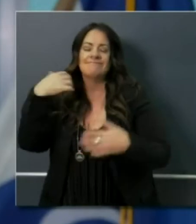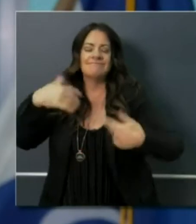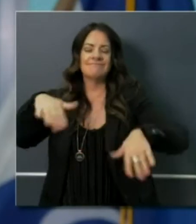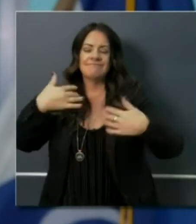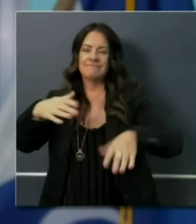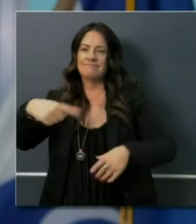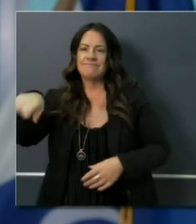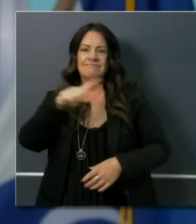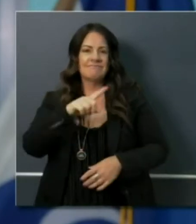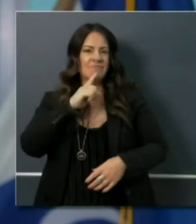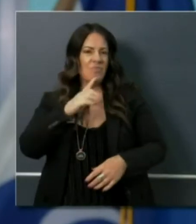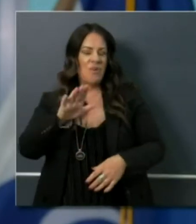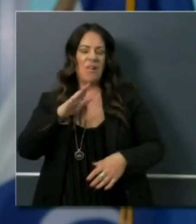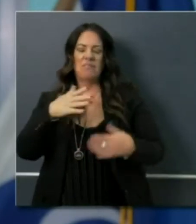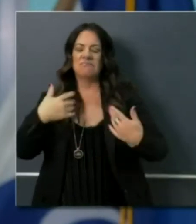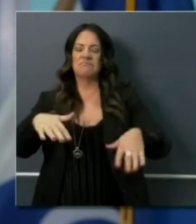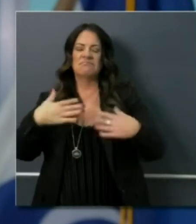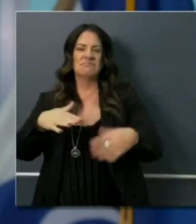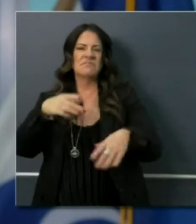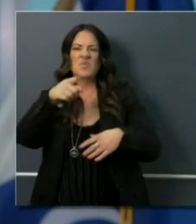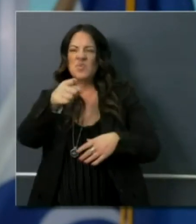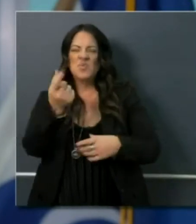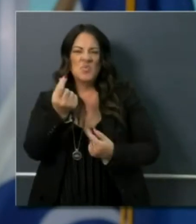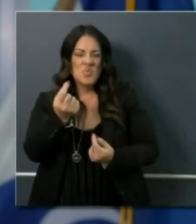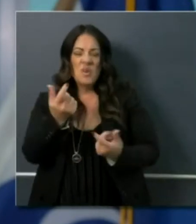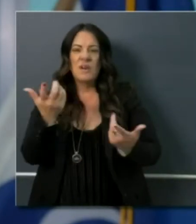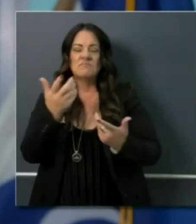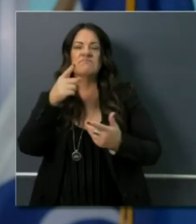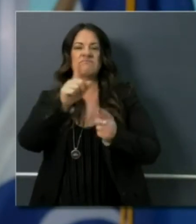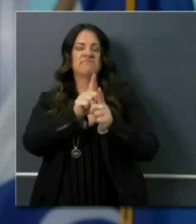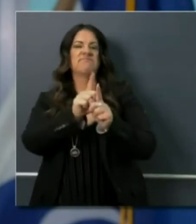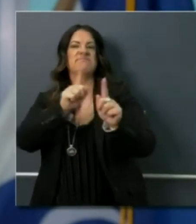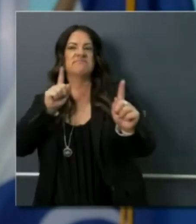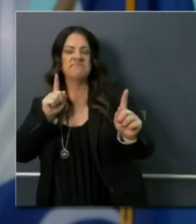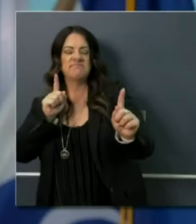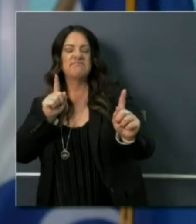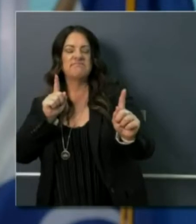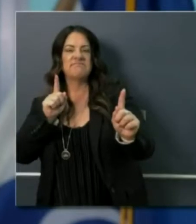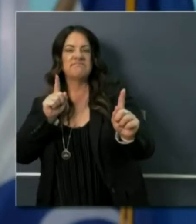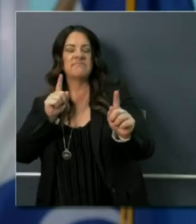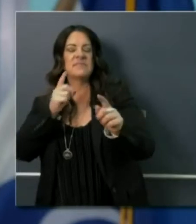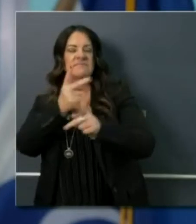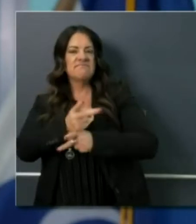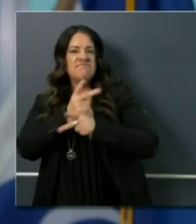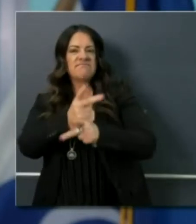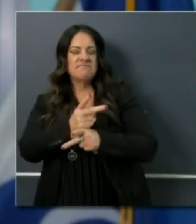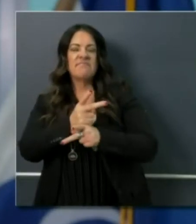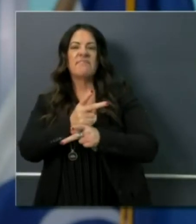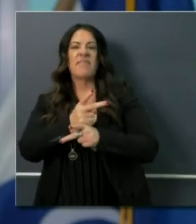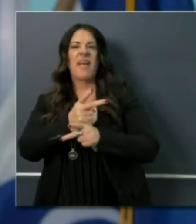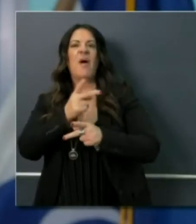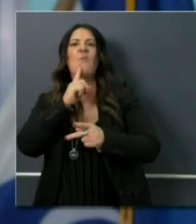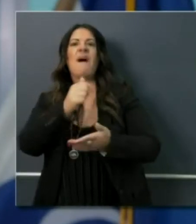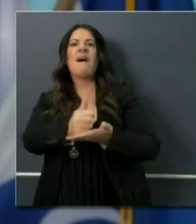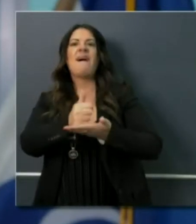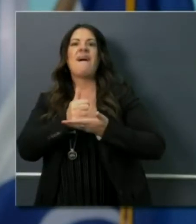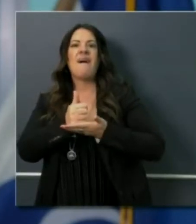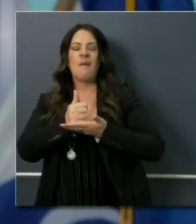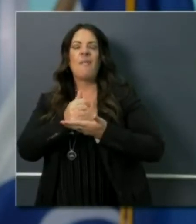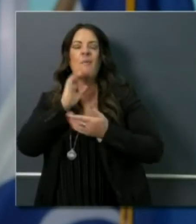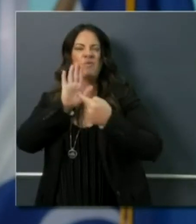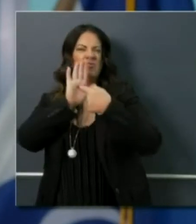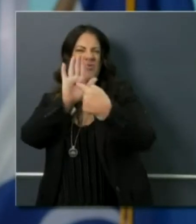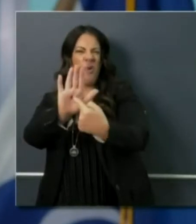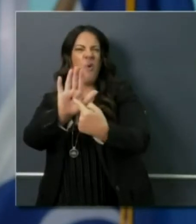been in terms of your practicing physical distancing. And you'll see from that mobility data, as he shares it with you, county by